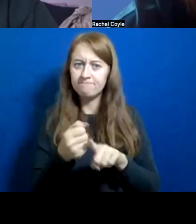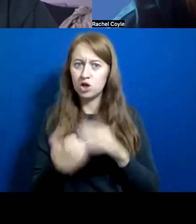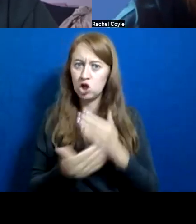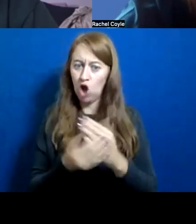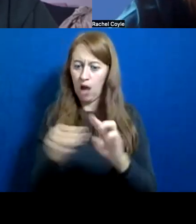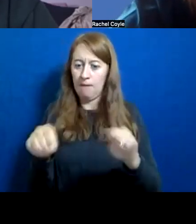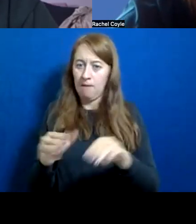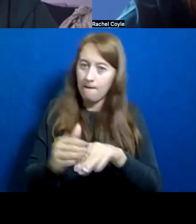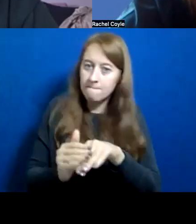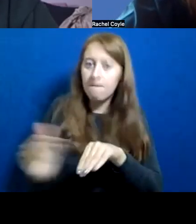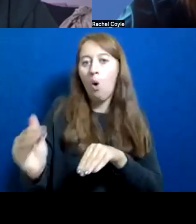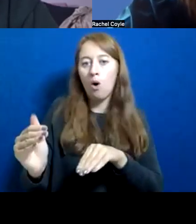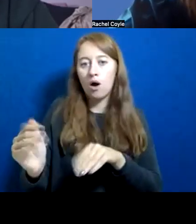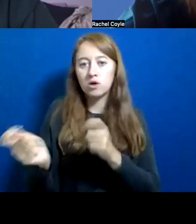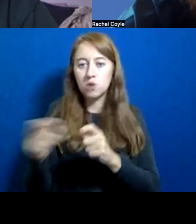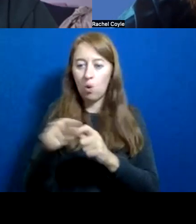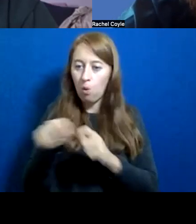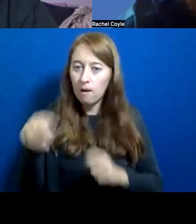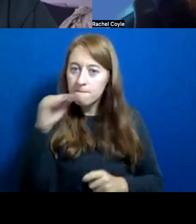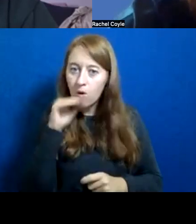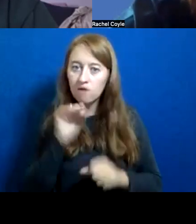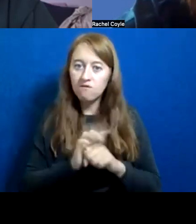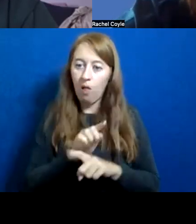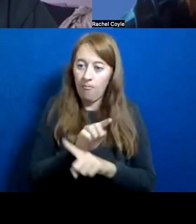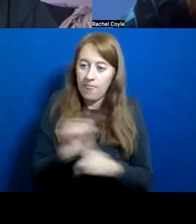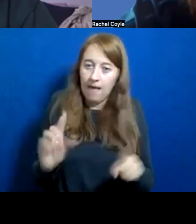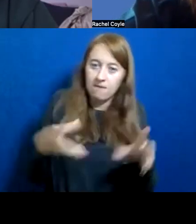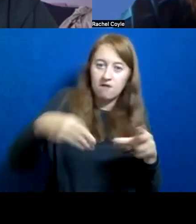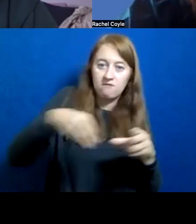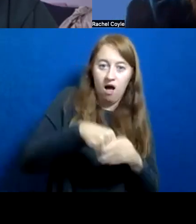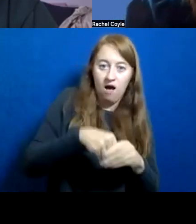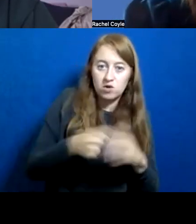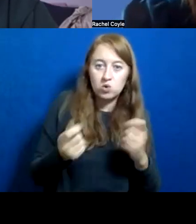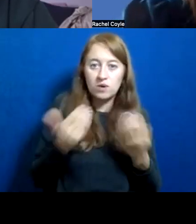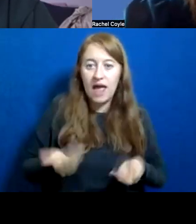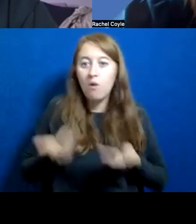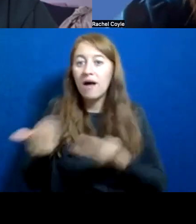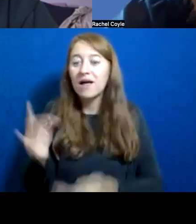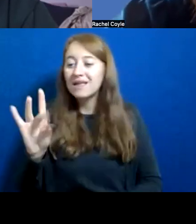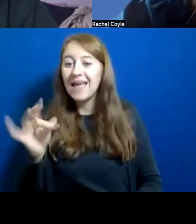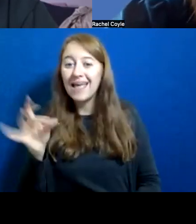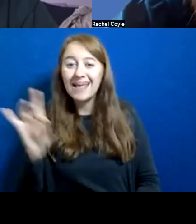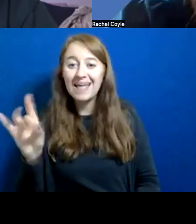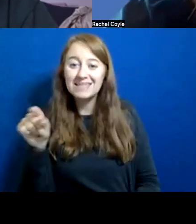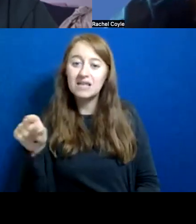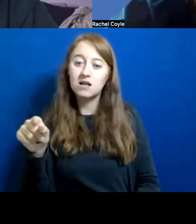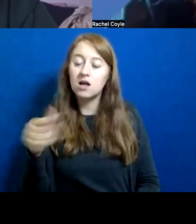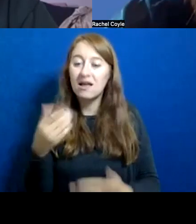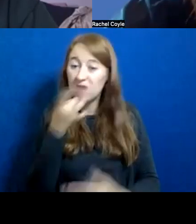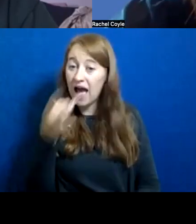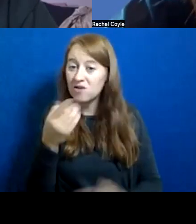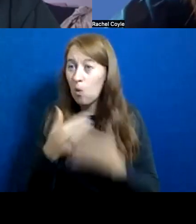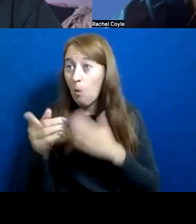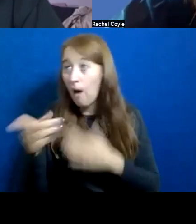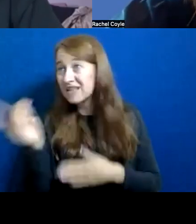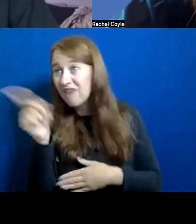so important that they're at the decision-making table. Katie, I'm going to put that one over to you. What advice would you have for progressive young